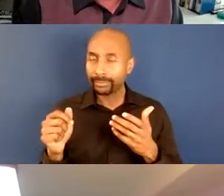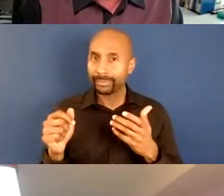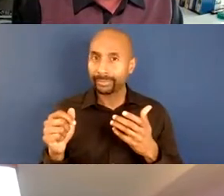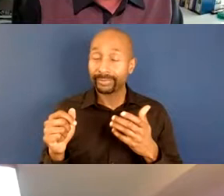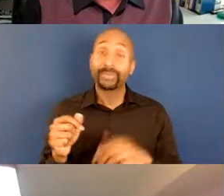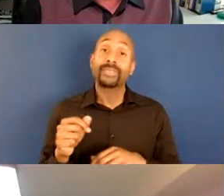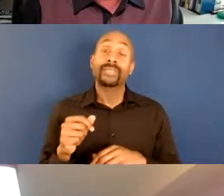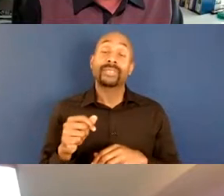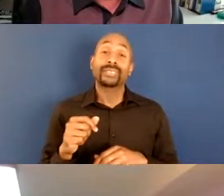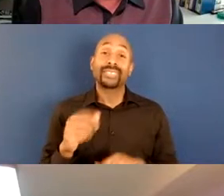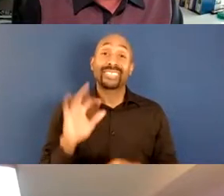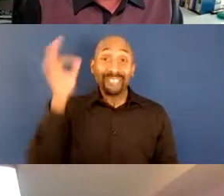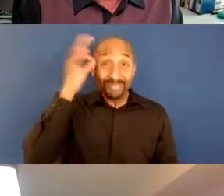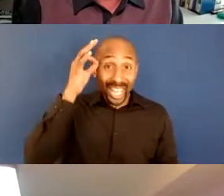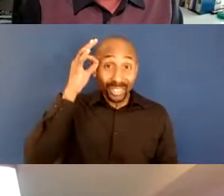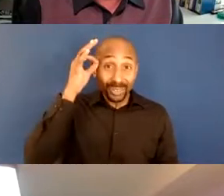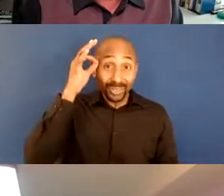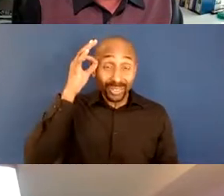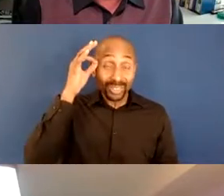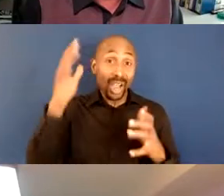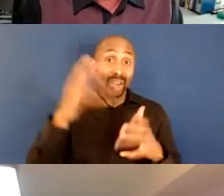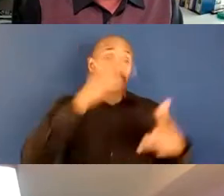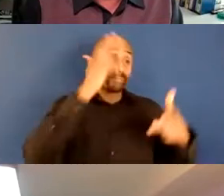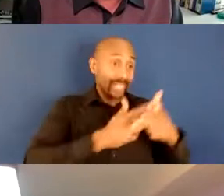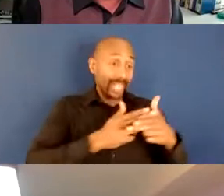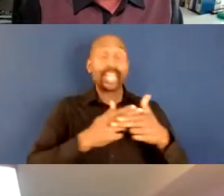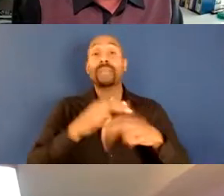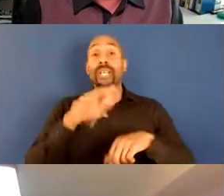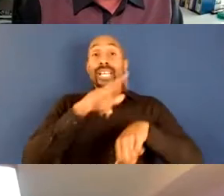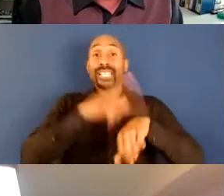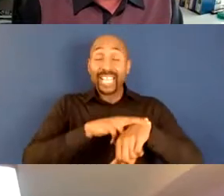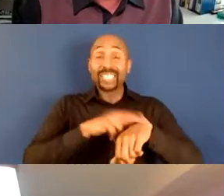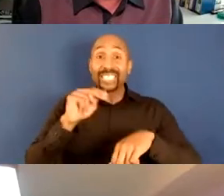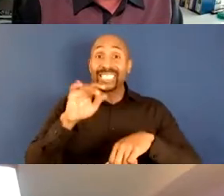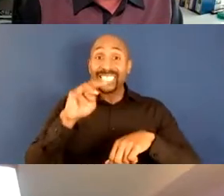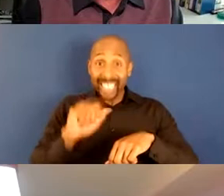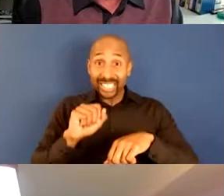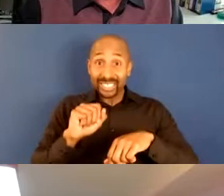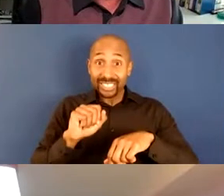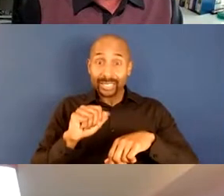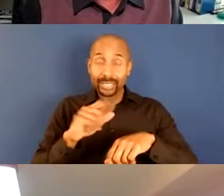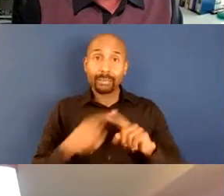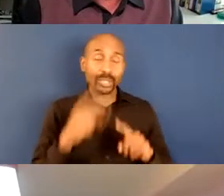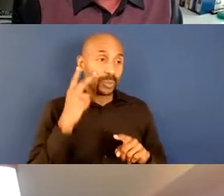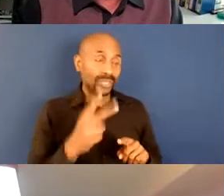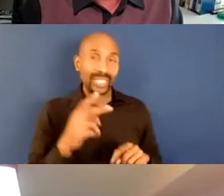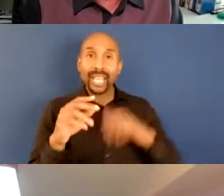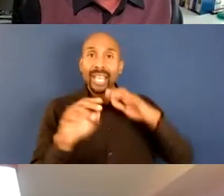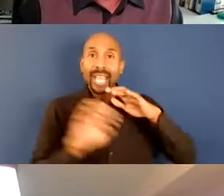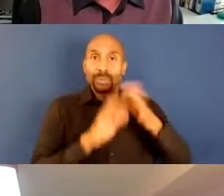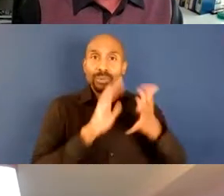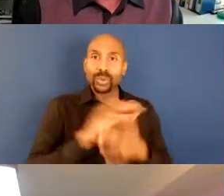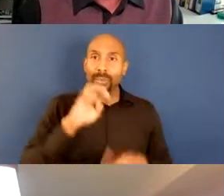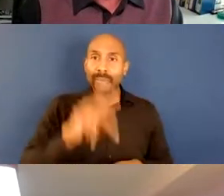not even the federally recognized nations are listed on most of the maps in the grades. What sense does that make? So we